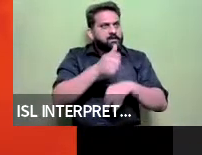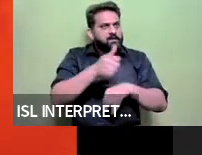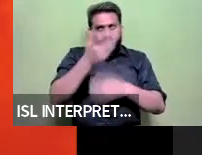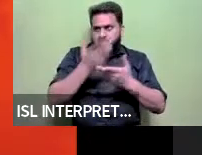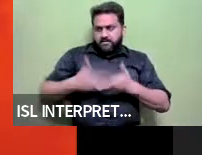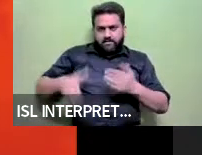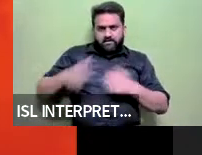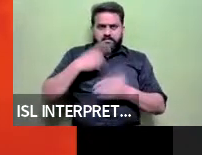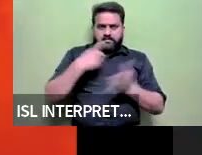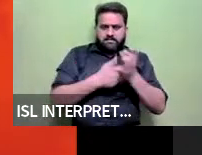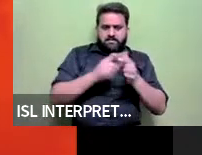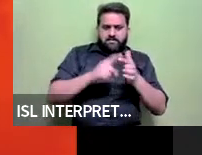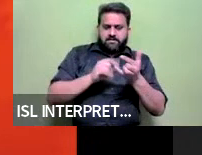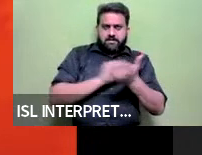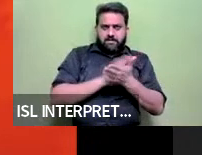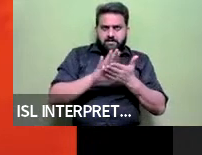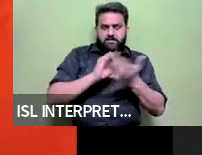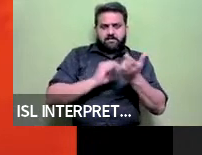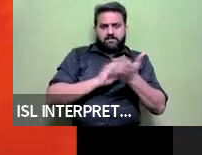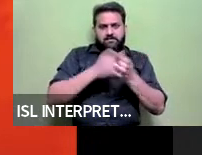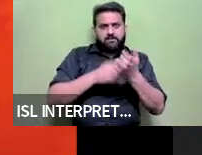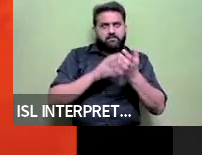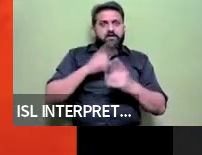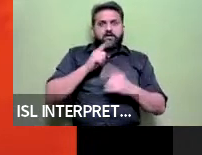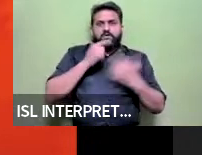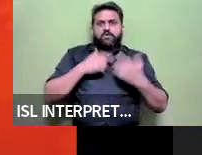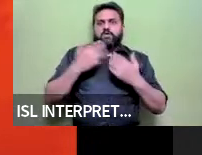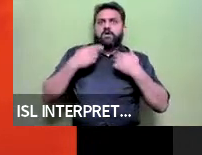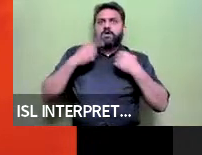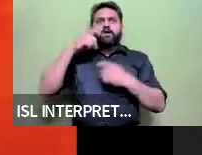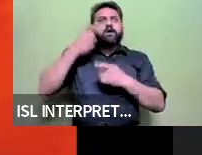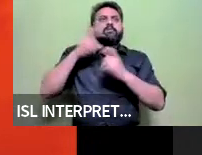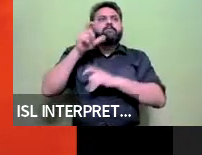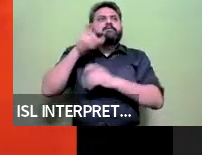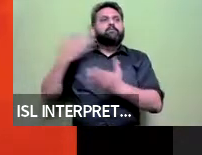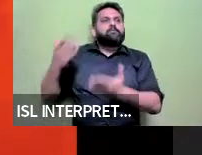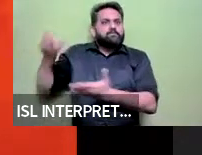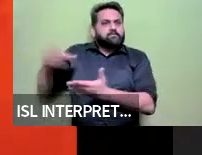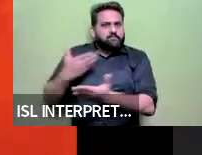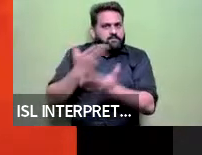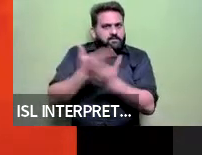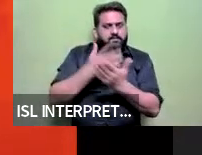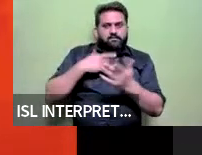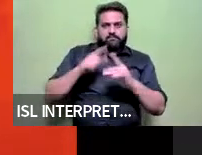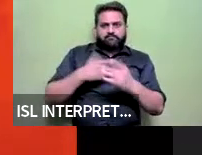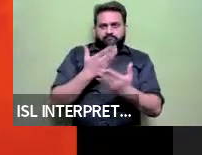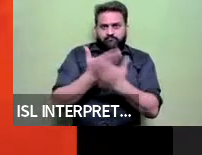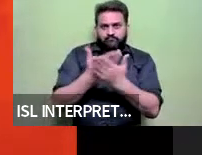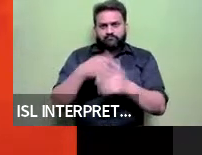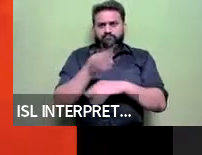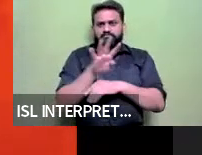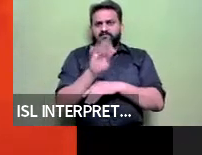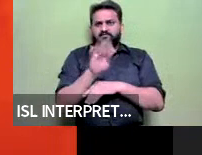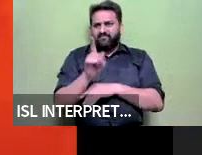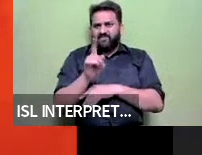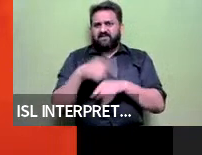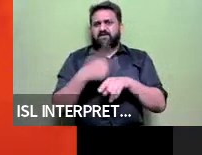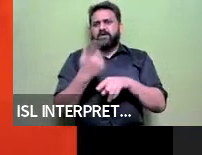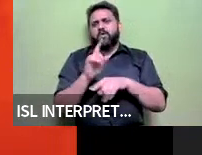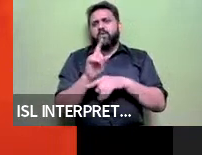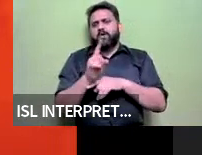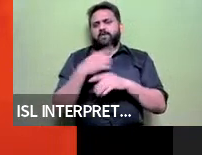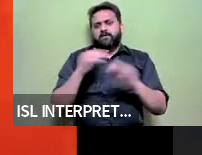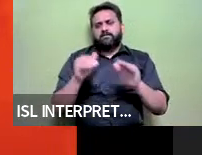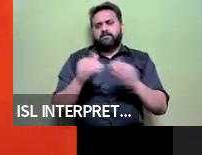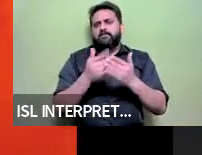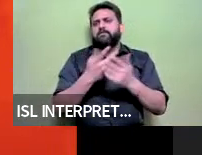I'm Rajesh Sharma and I'm appearing on behalf of claimant, and I will present my case for 14 minutes and reserve 1 minute for